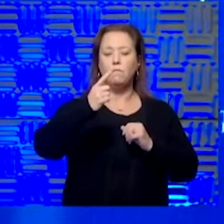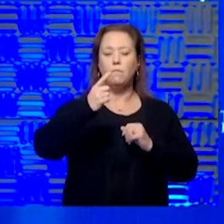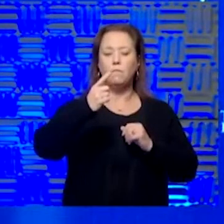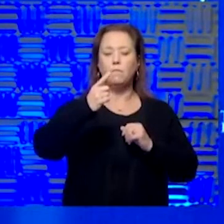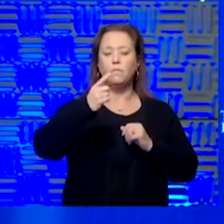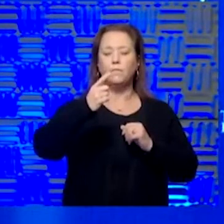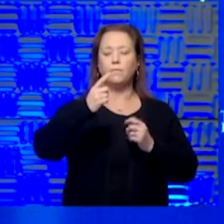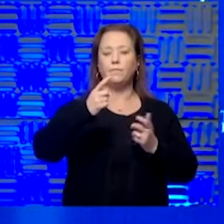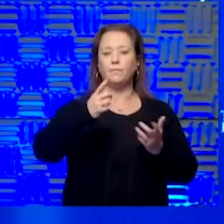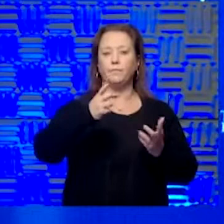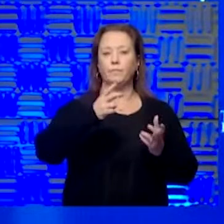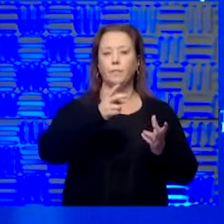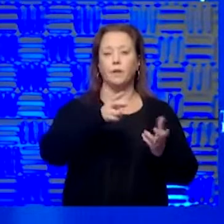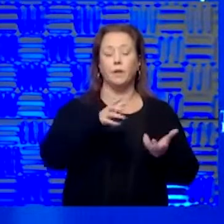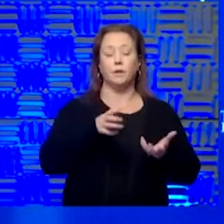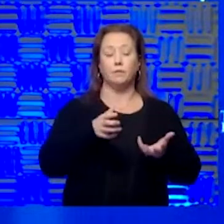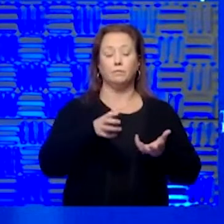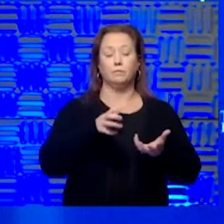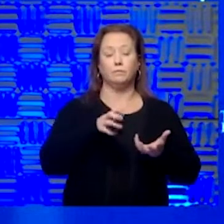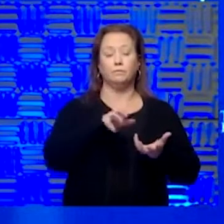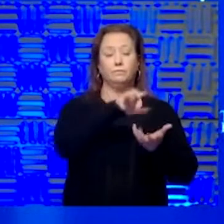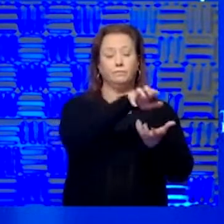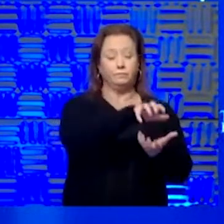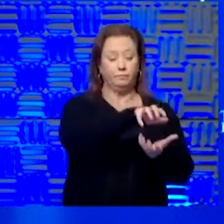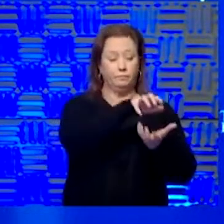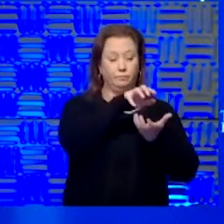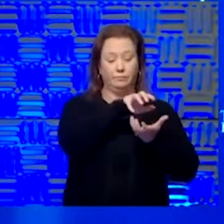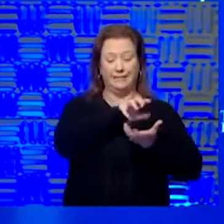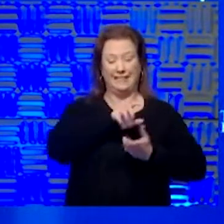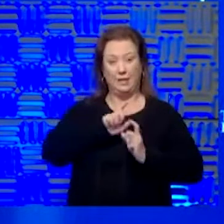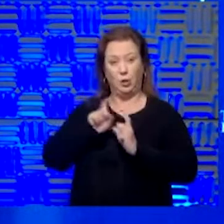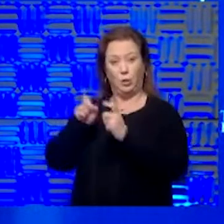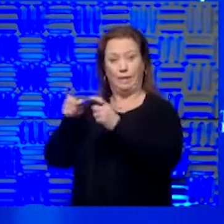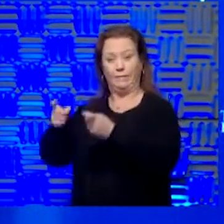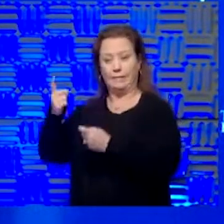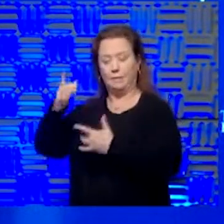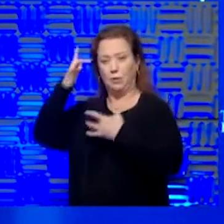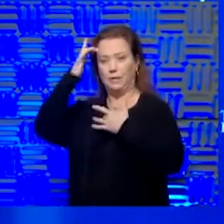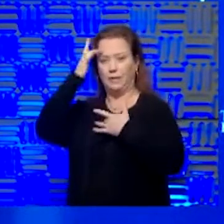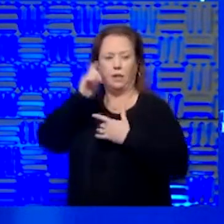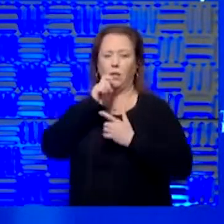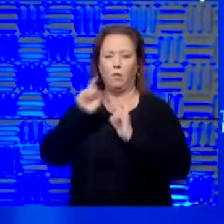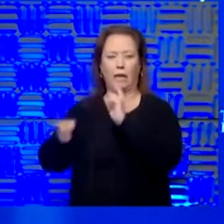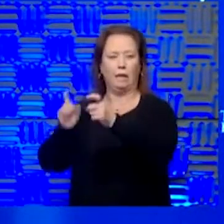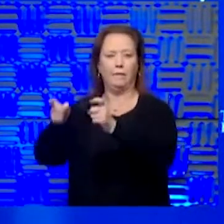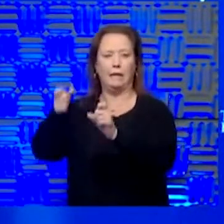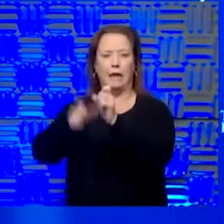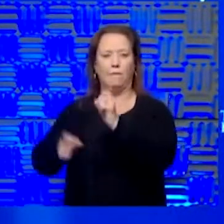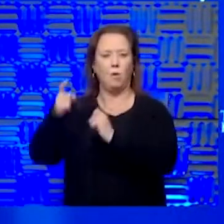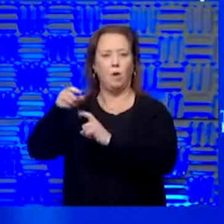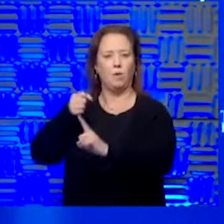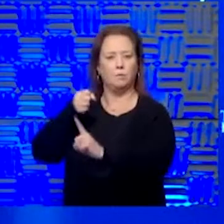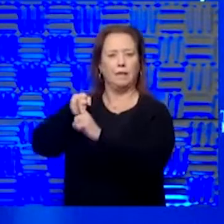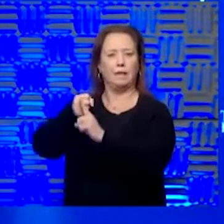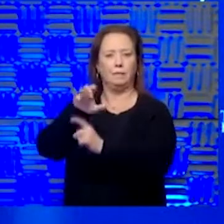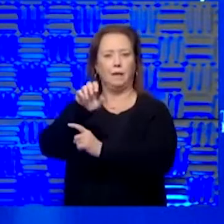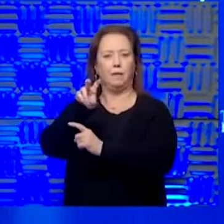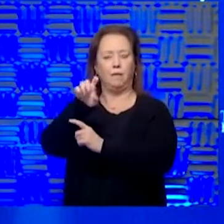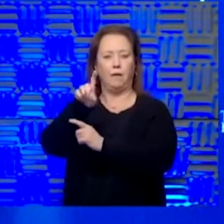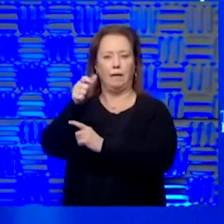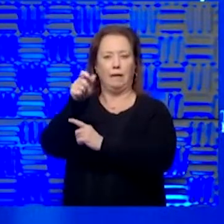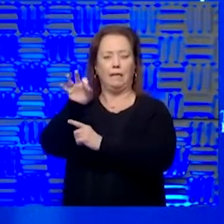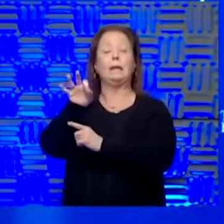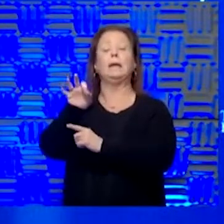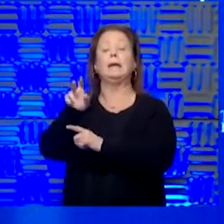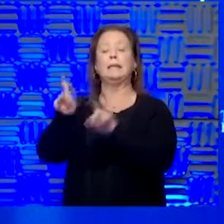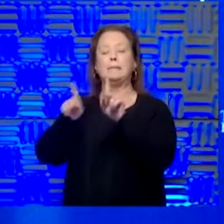and you pool that together, and then you give that to somebody who's sick. You don't just give it to everybody who gets COVID-19. You give it to people who are sick and